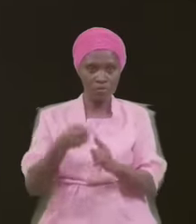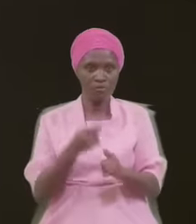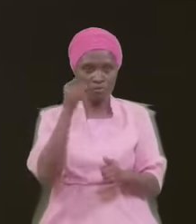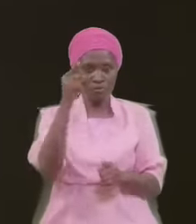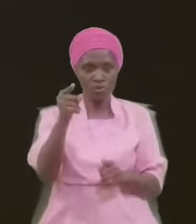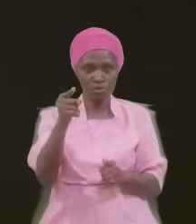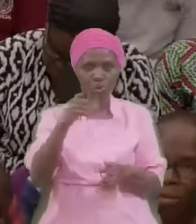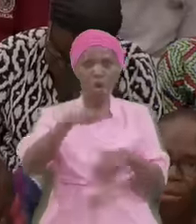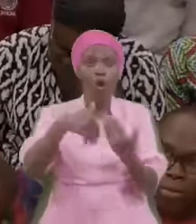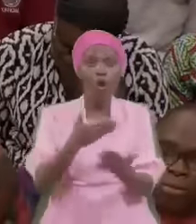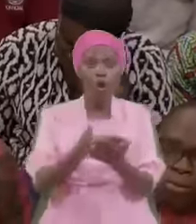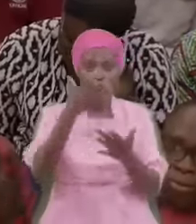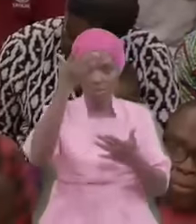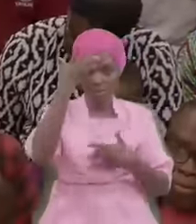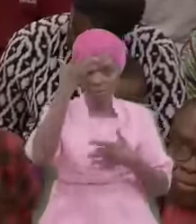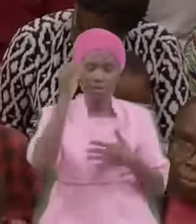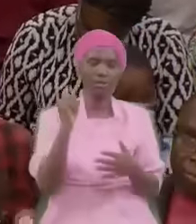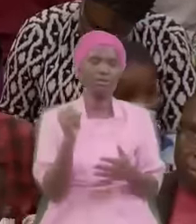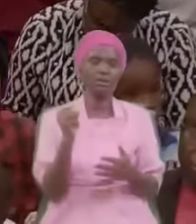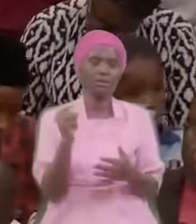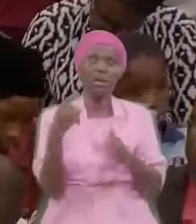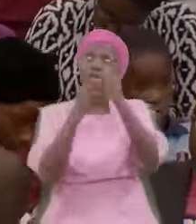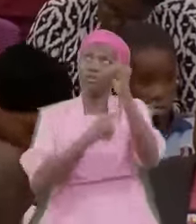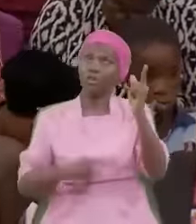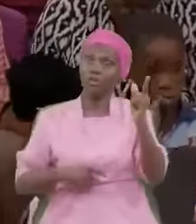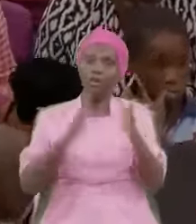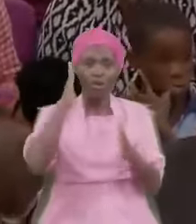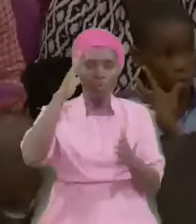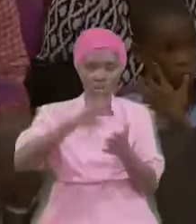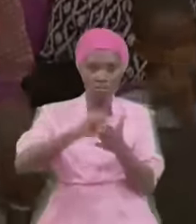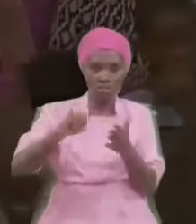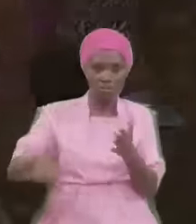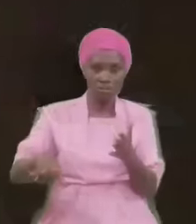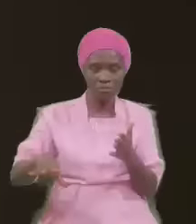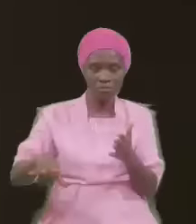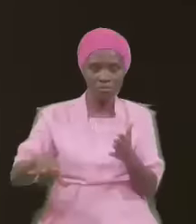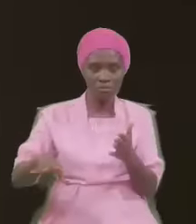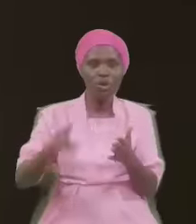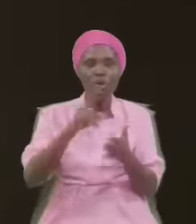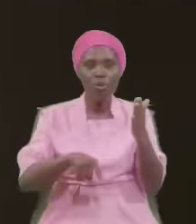How many sicknesses? The Lord will take away, tell me,